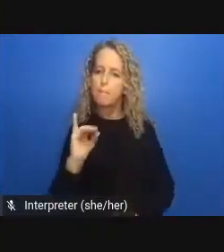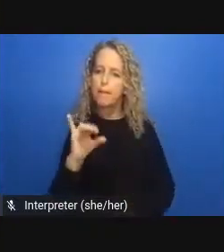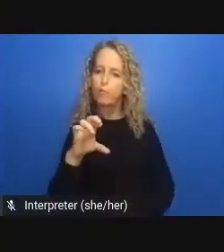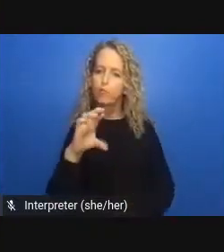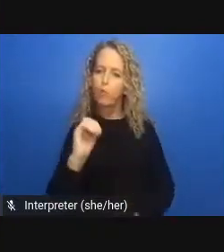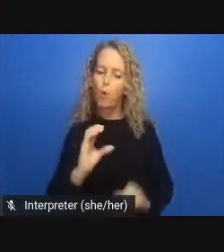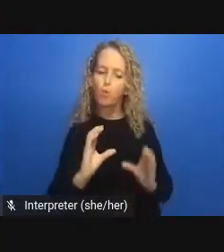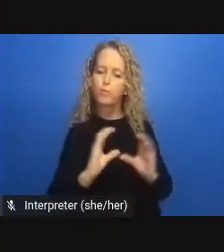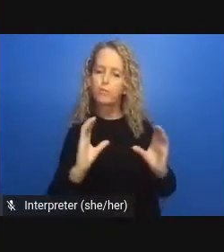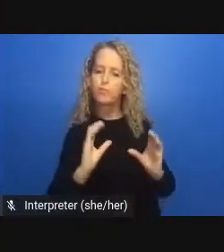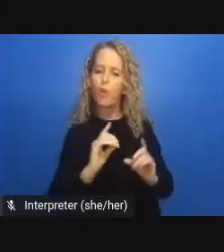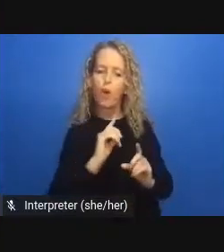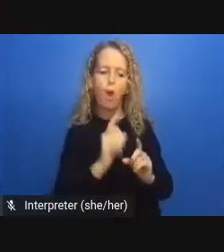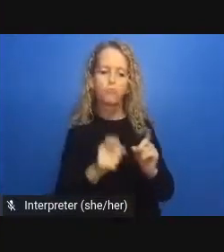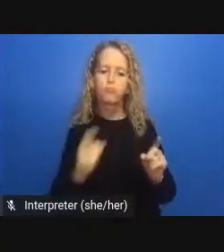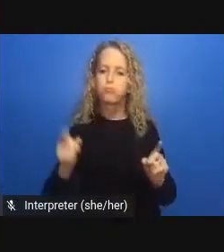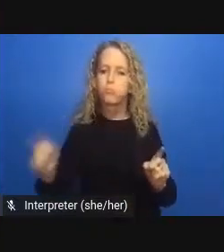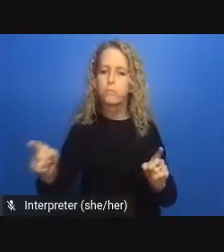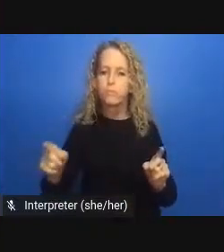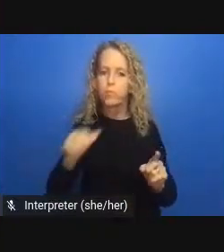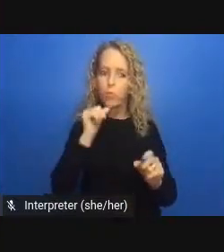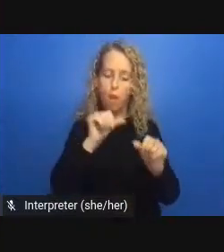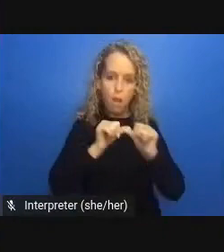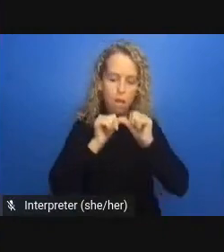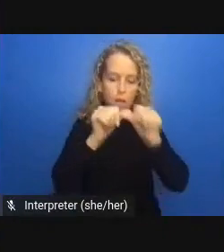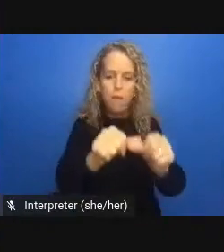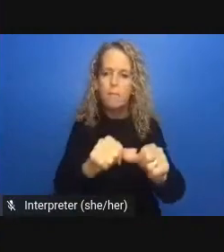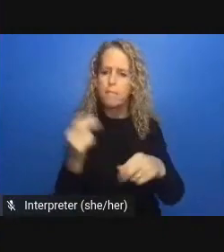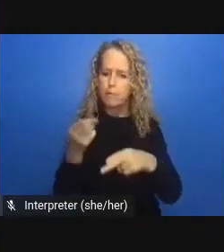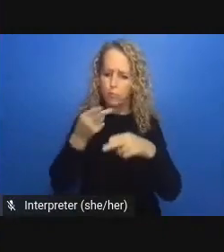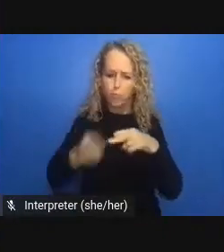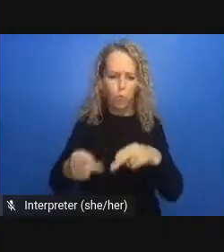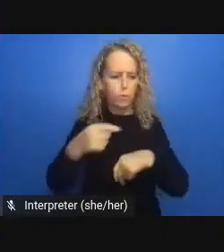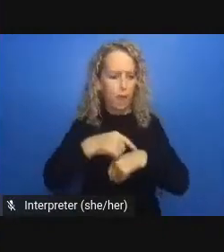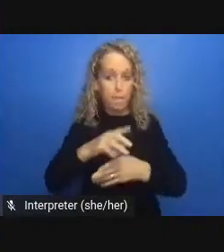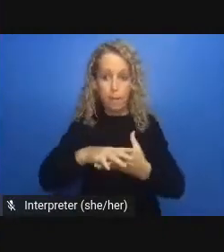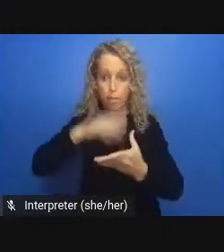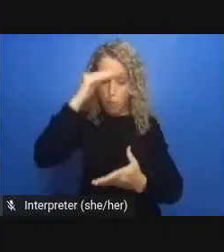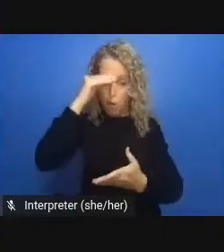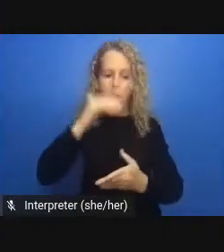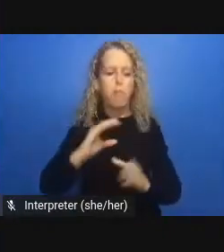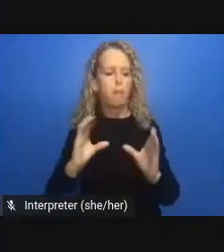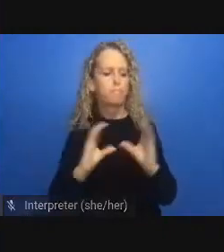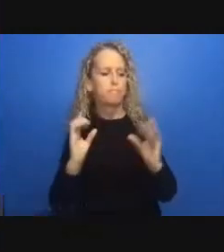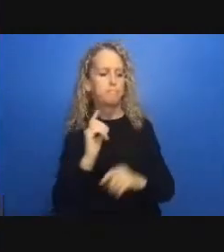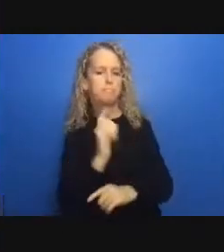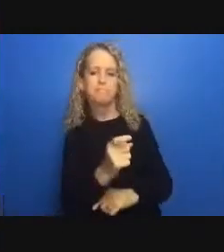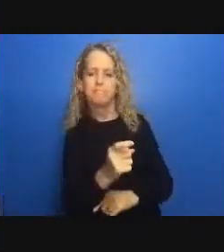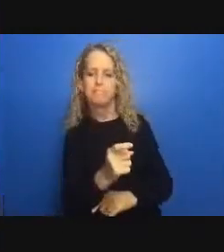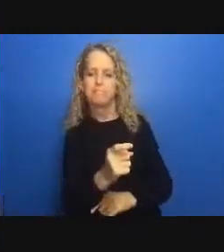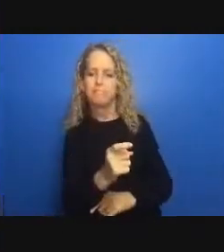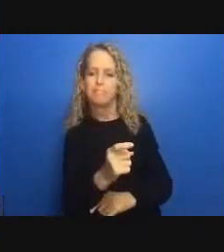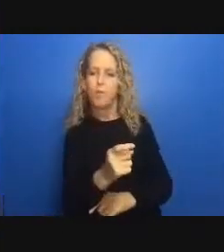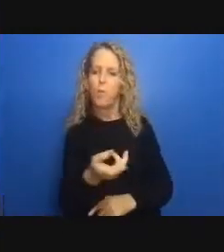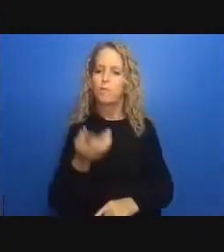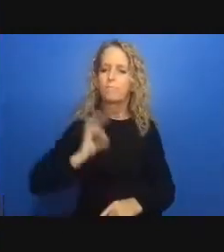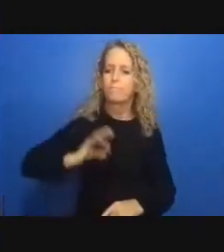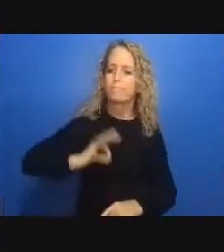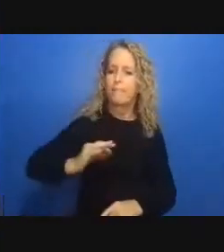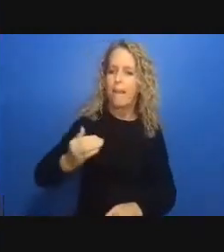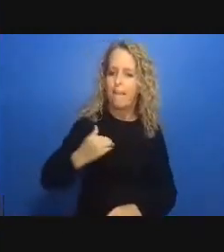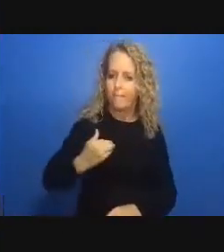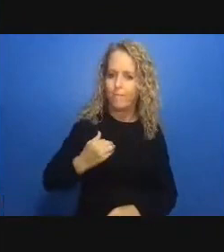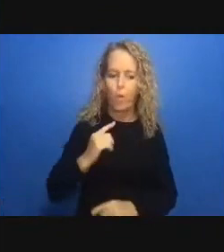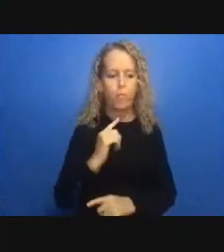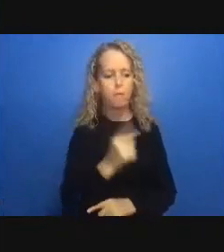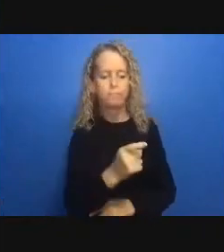credentialing in lifelong learning is a really, really exciting space that we can control, that we can explore. And we really want to